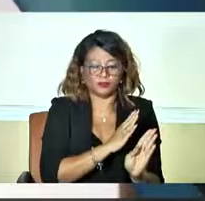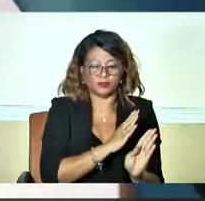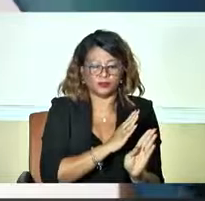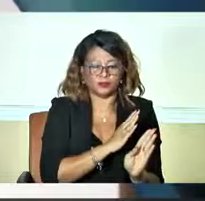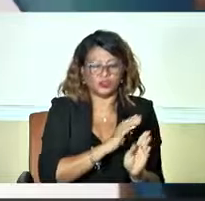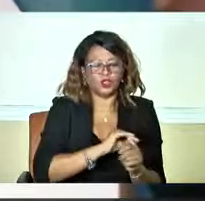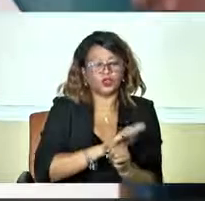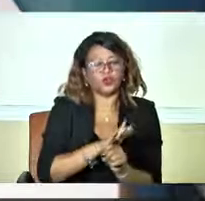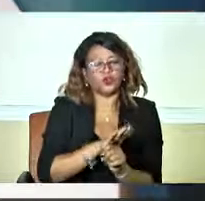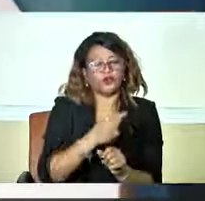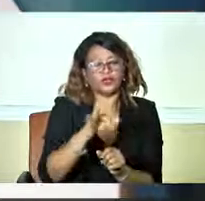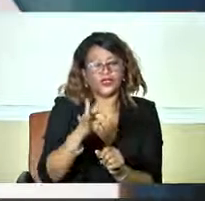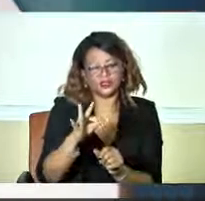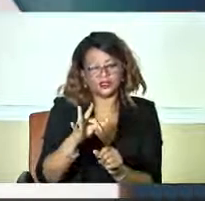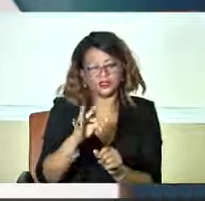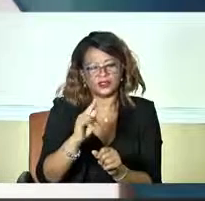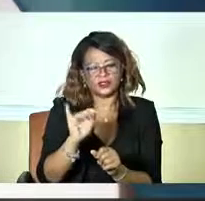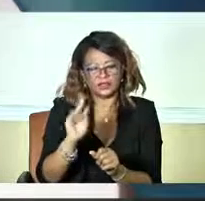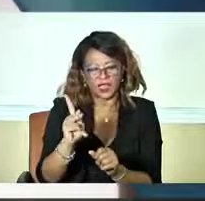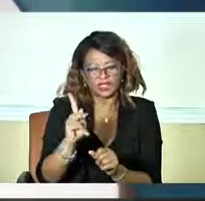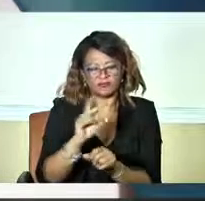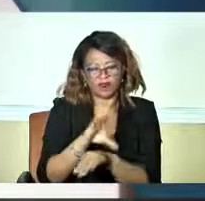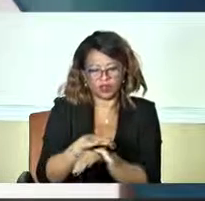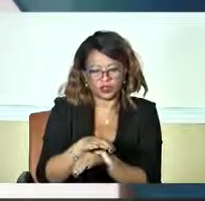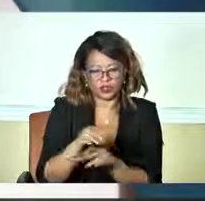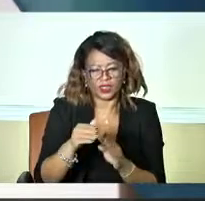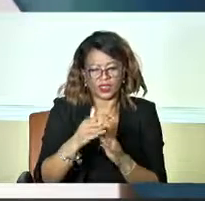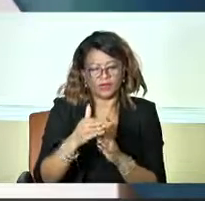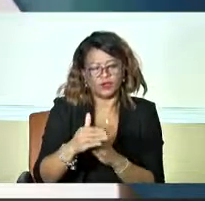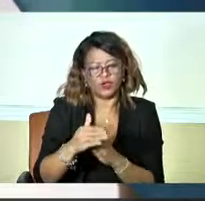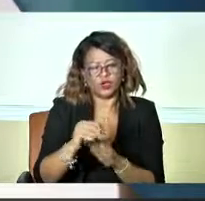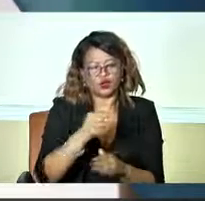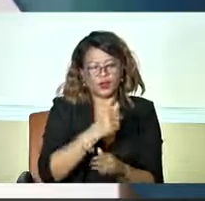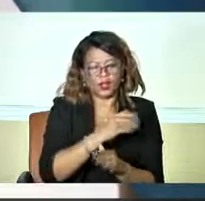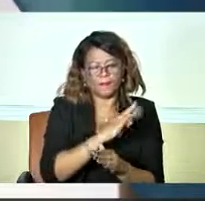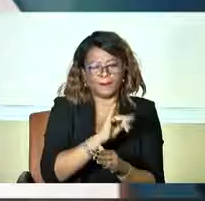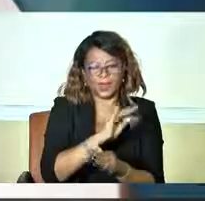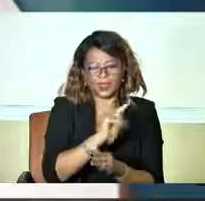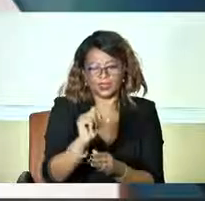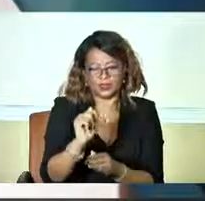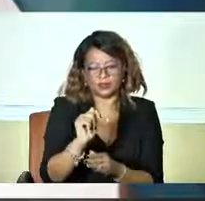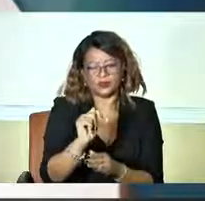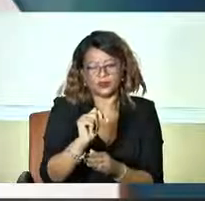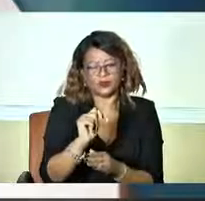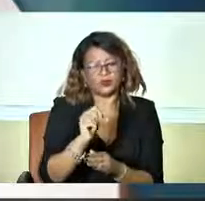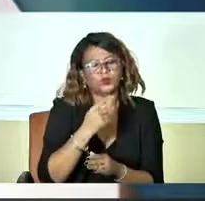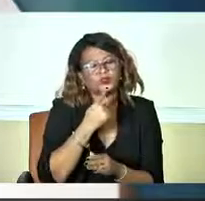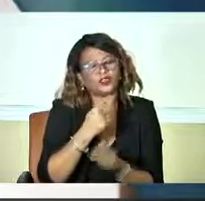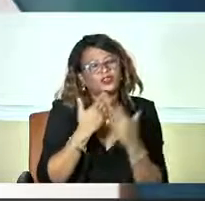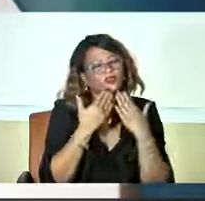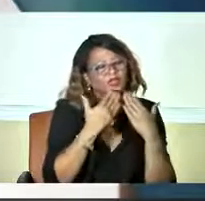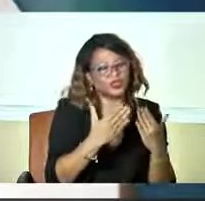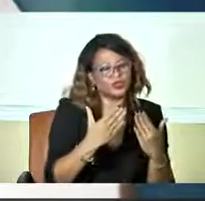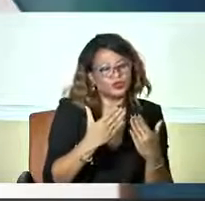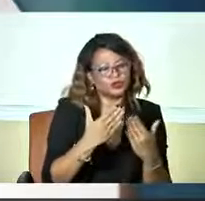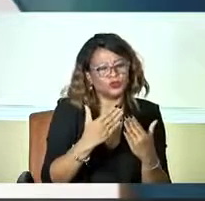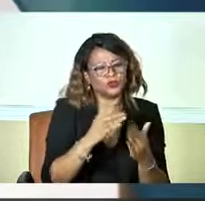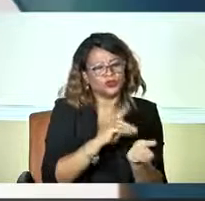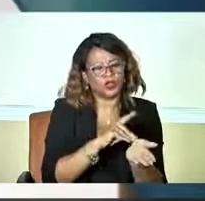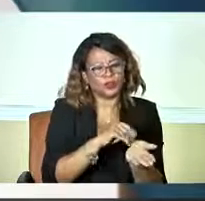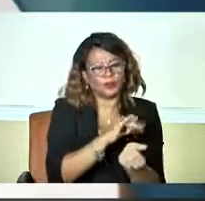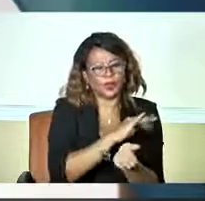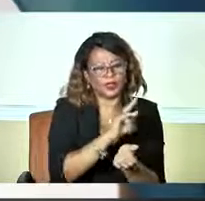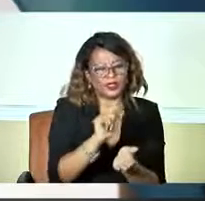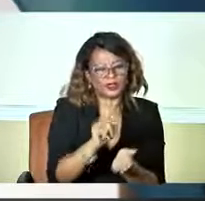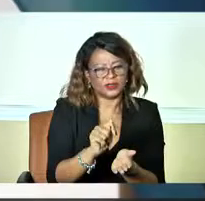The COVID-19 task force is headed by Dr. Greg Bartlett, and we want to say thank you to Dr. Bartlett